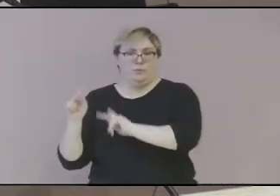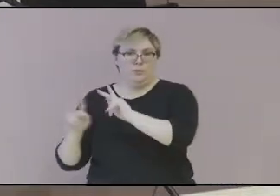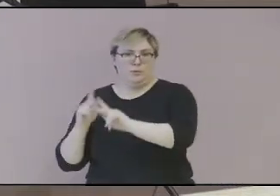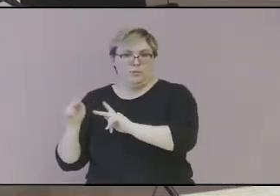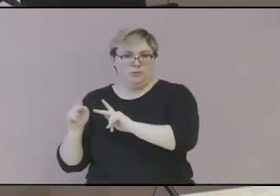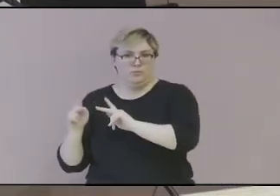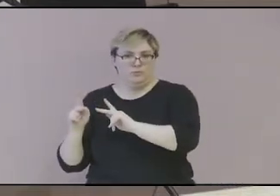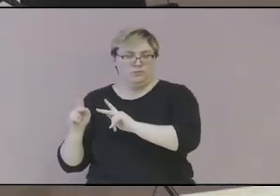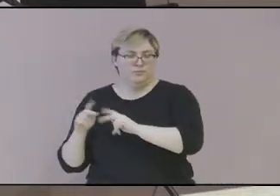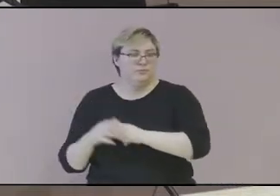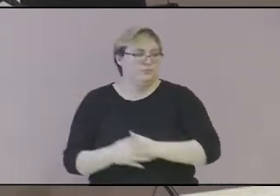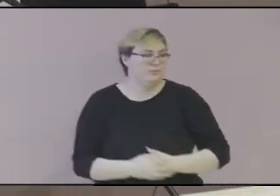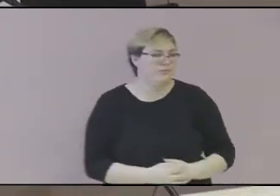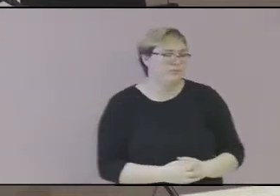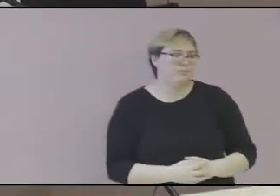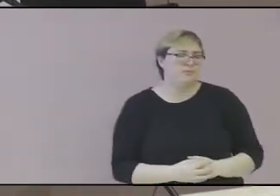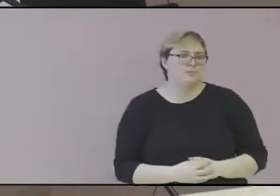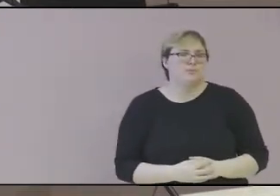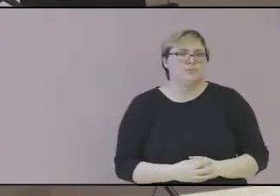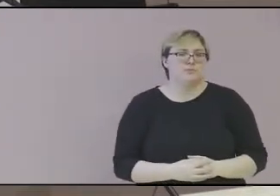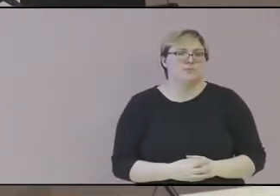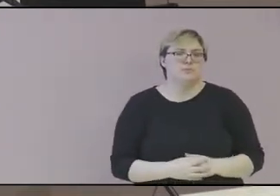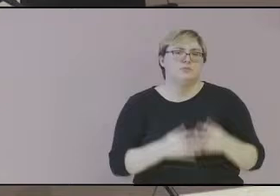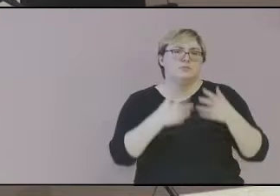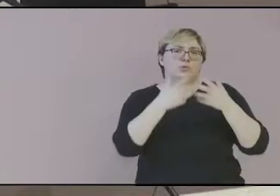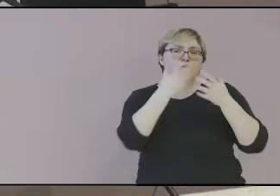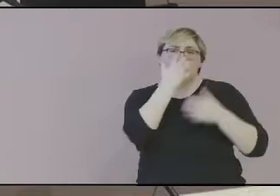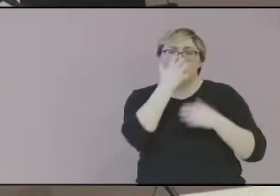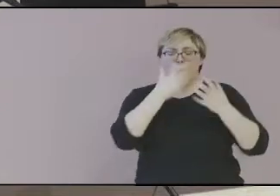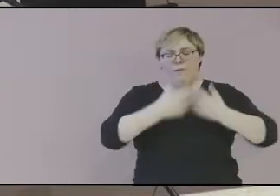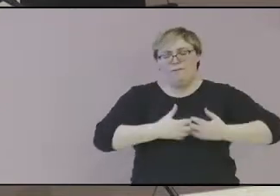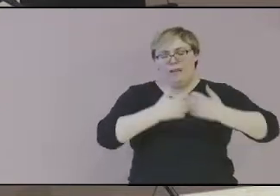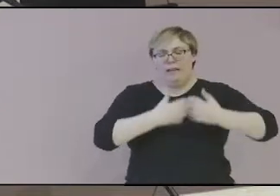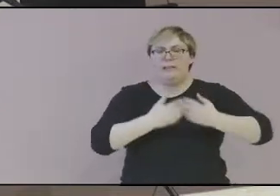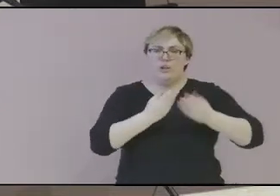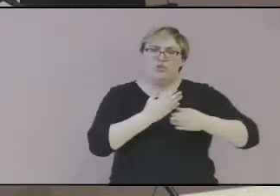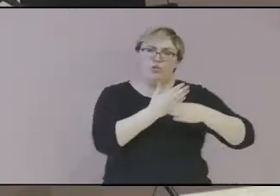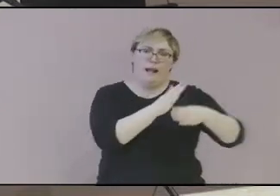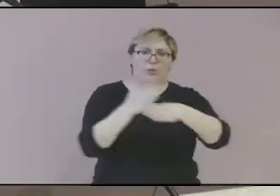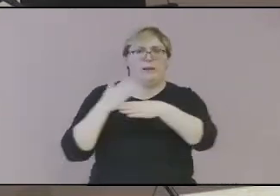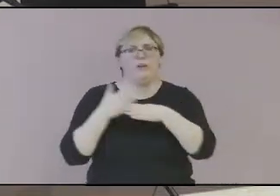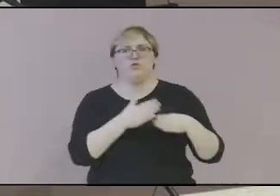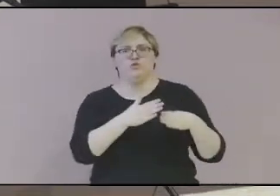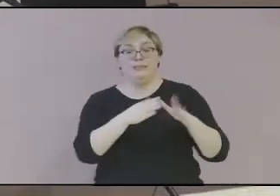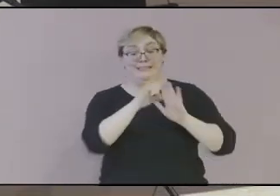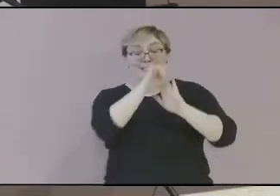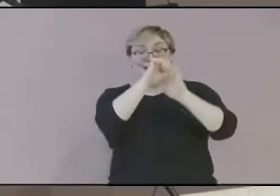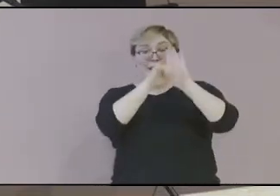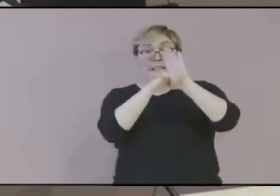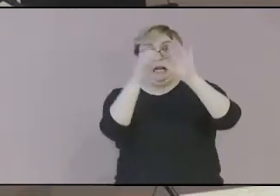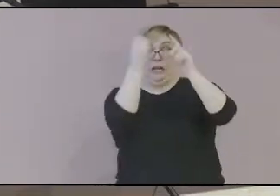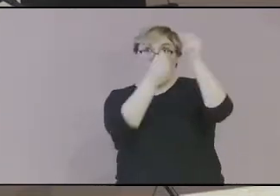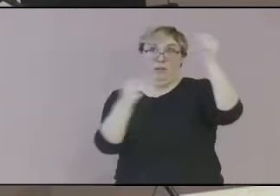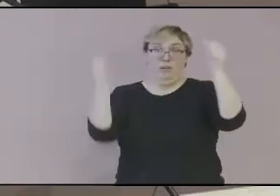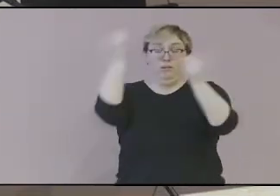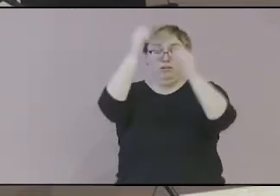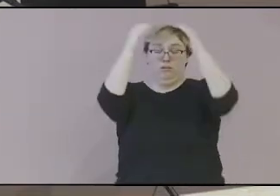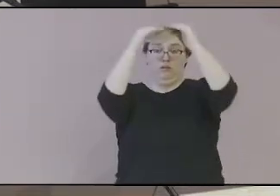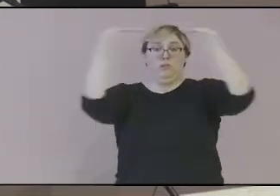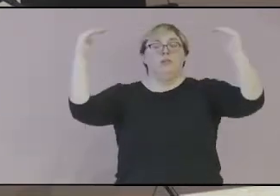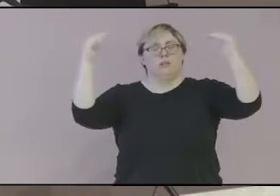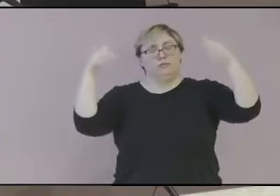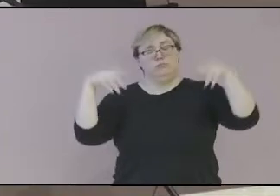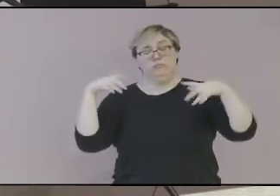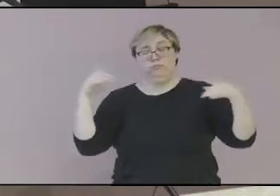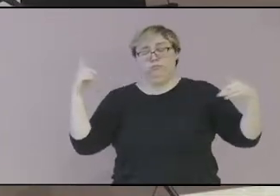individual users. Ventilator allocation at the state level is in fact an elaborate socio-technical system, to use